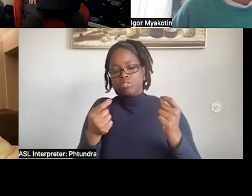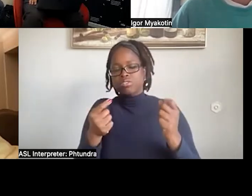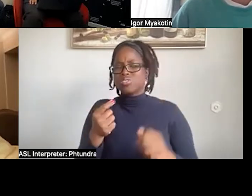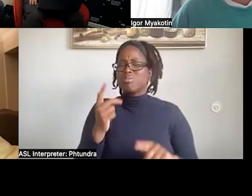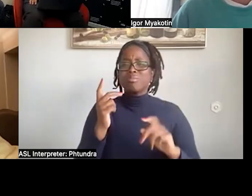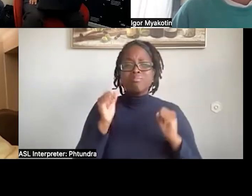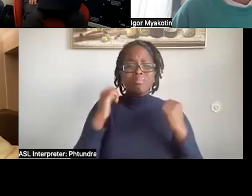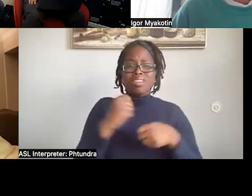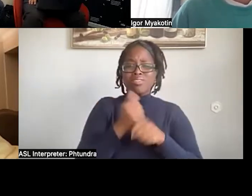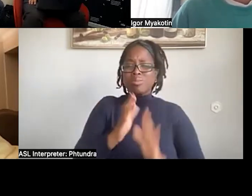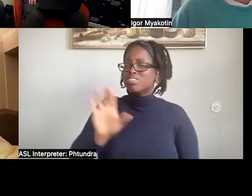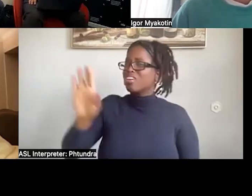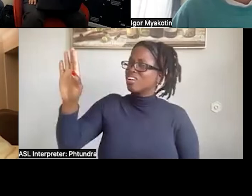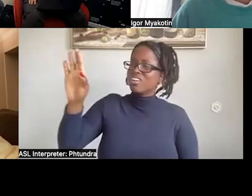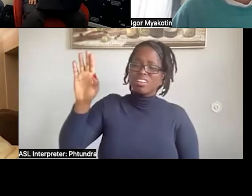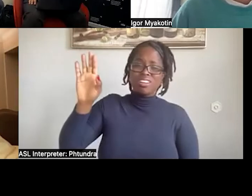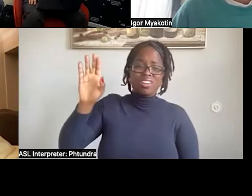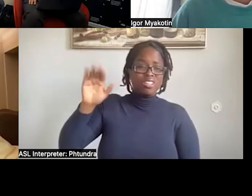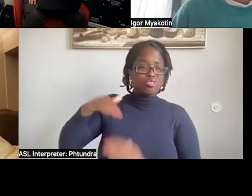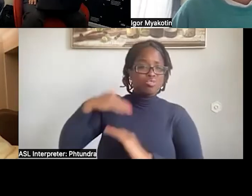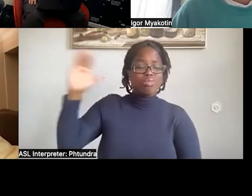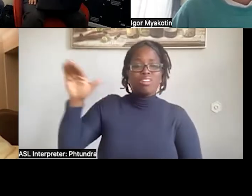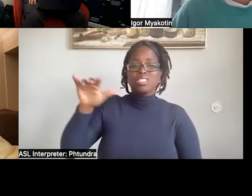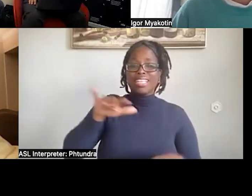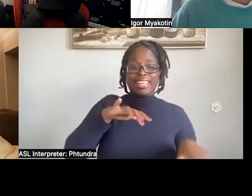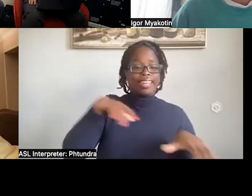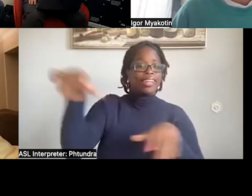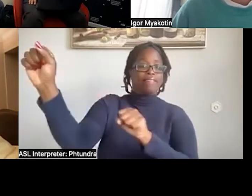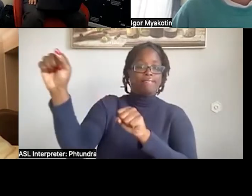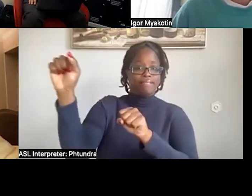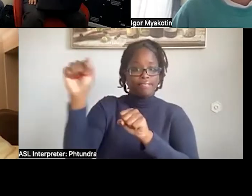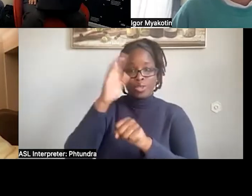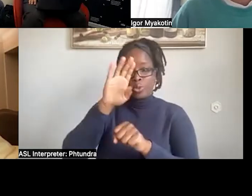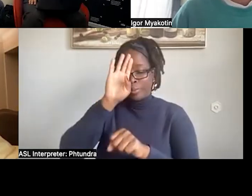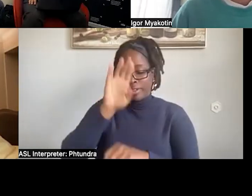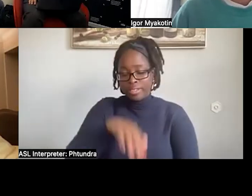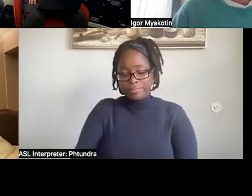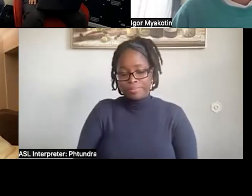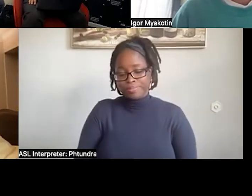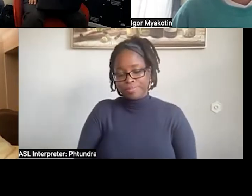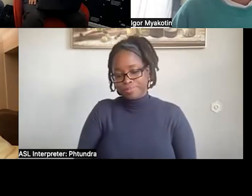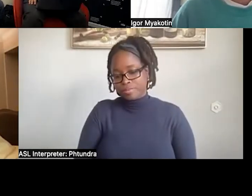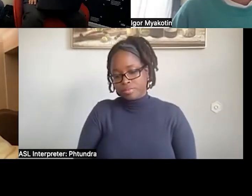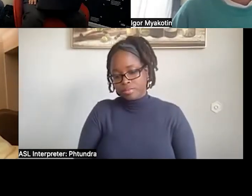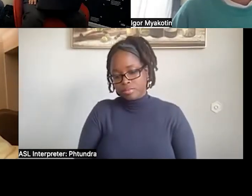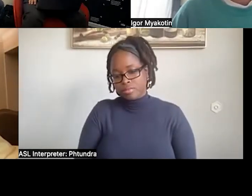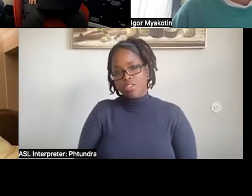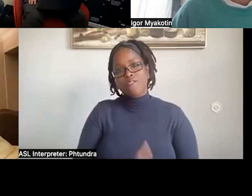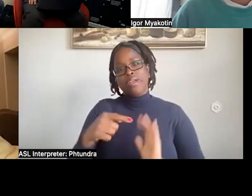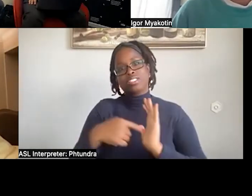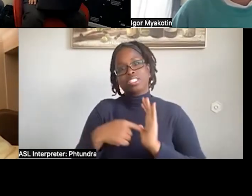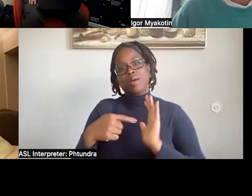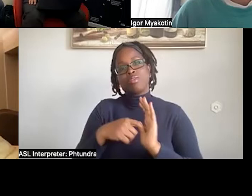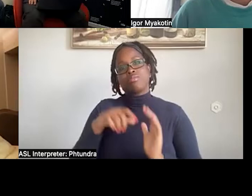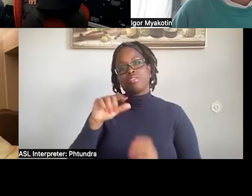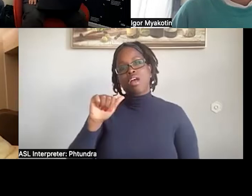are confronted to the fact to produce differently. And for example, in the case of Alejandro, he told me the